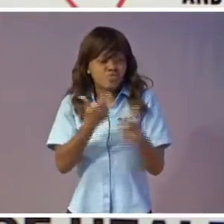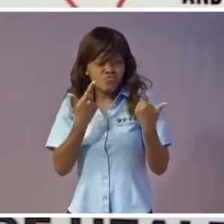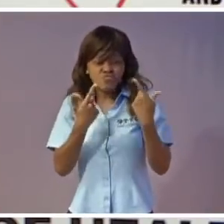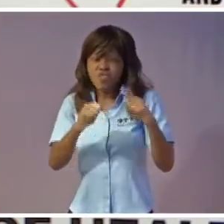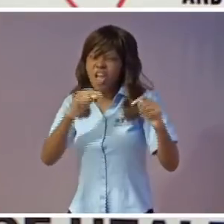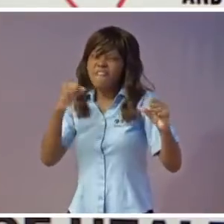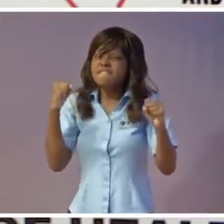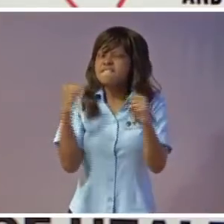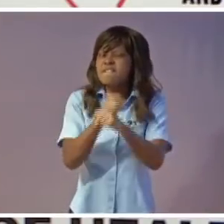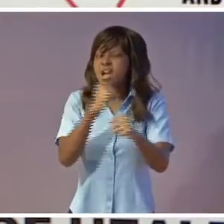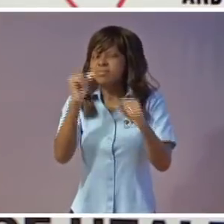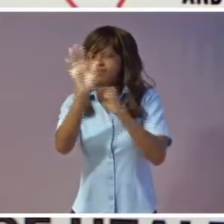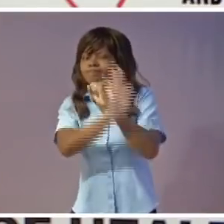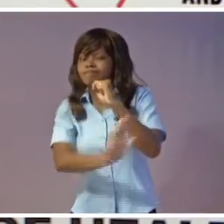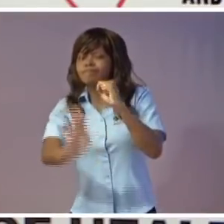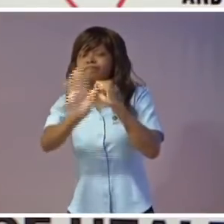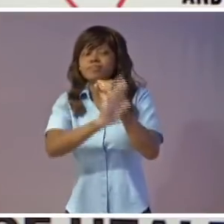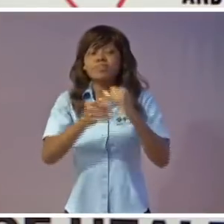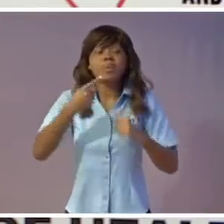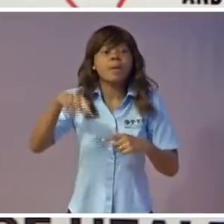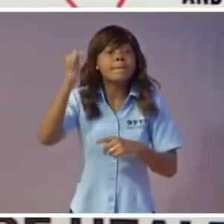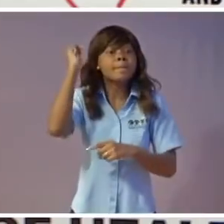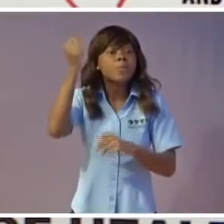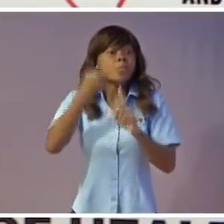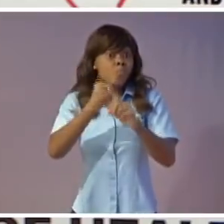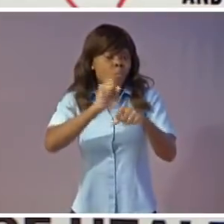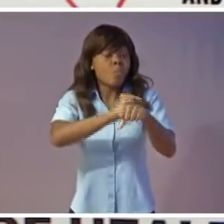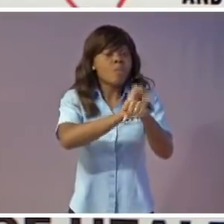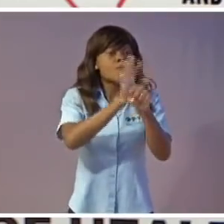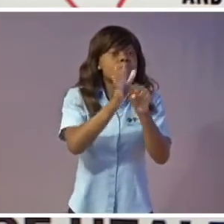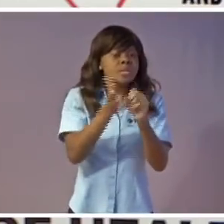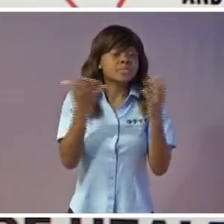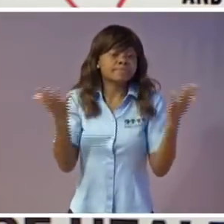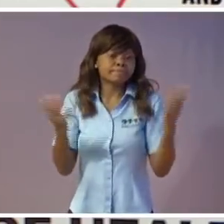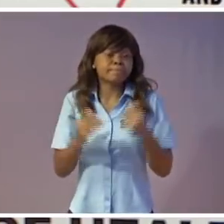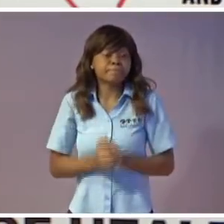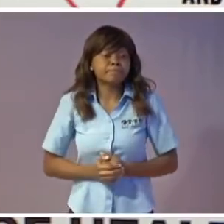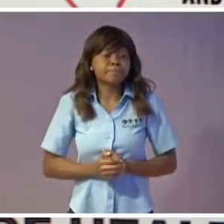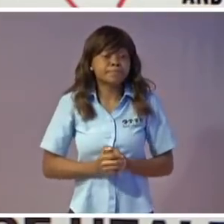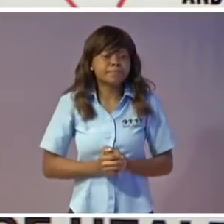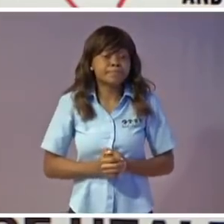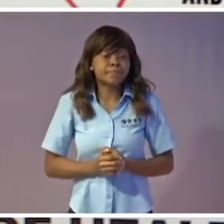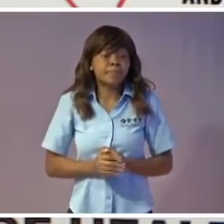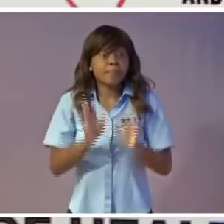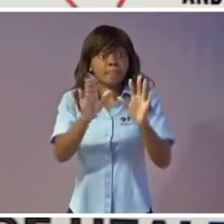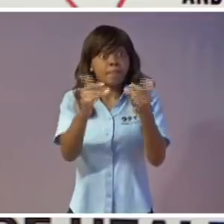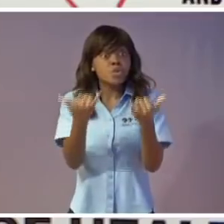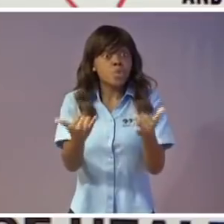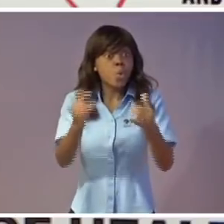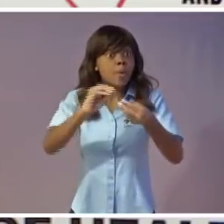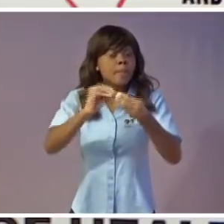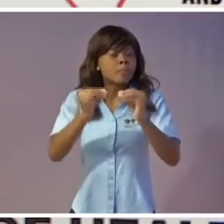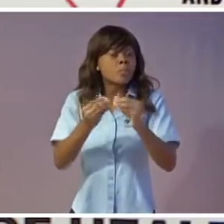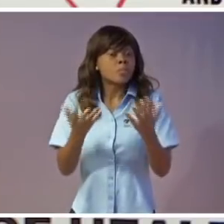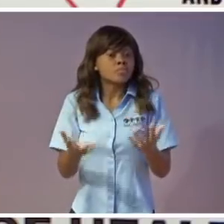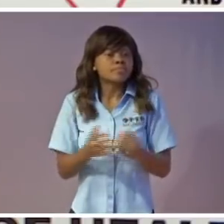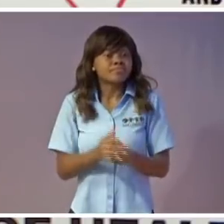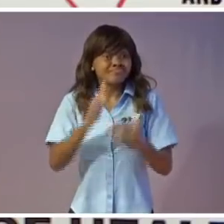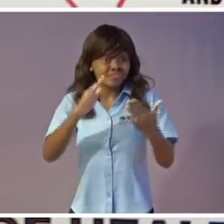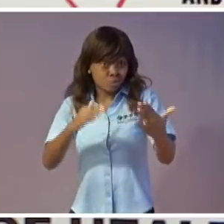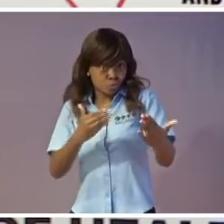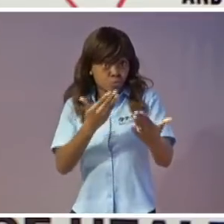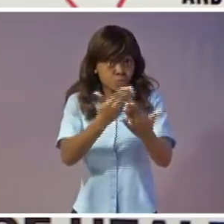called COVID-19. The current vaccination figures up to OLSD, which would have